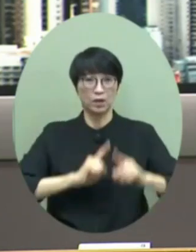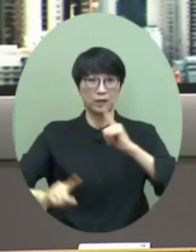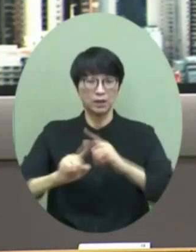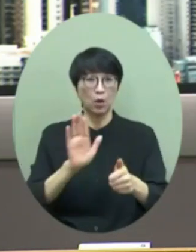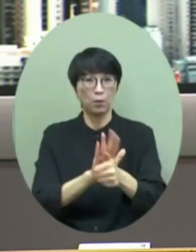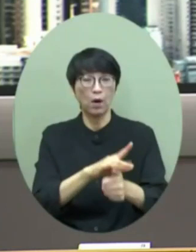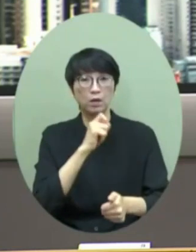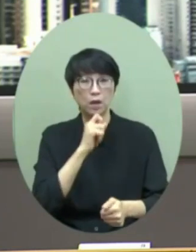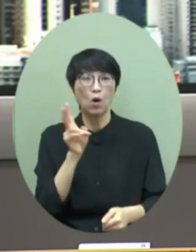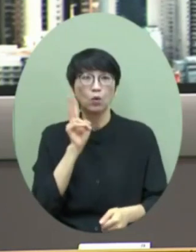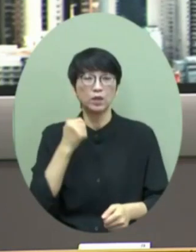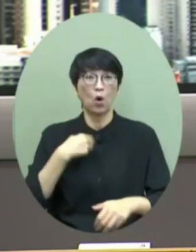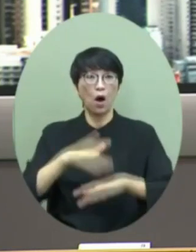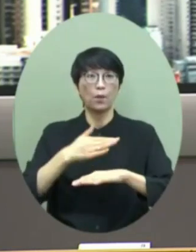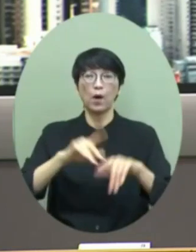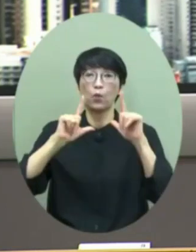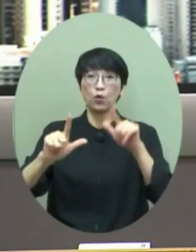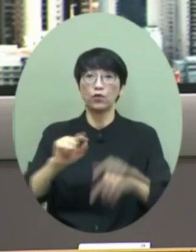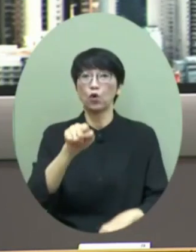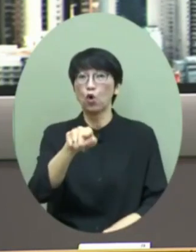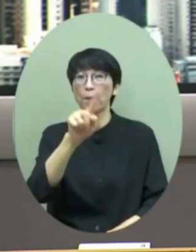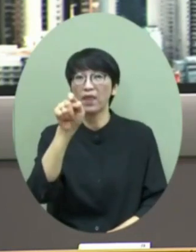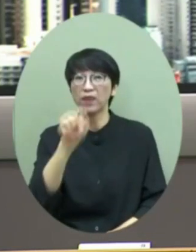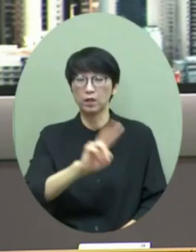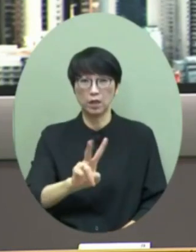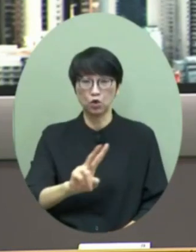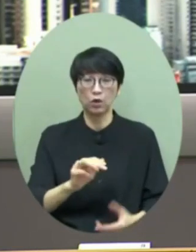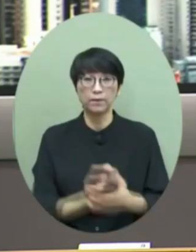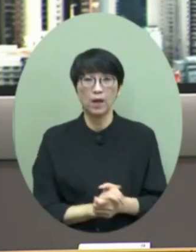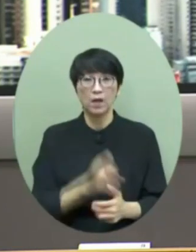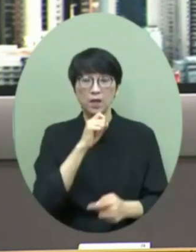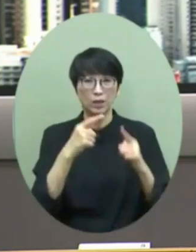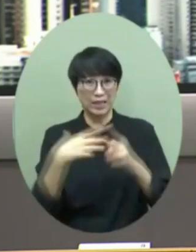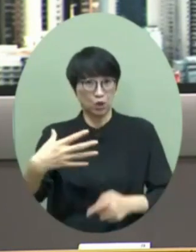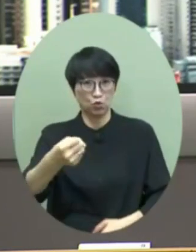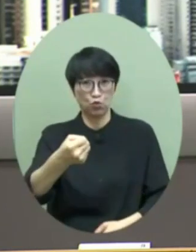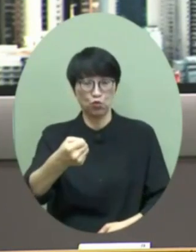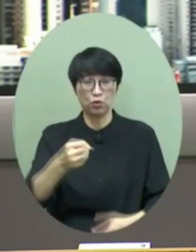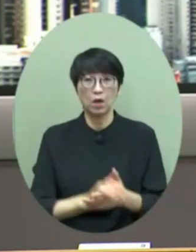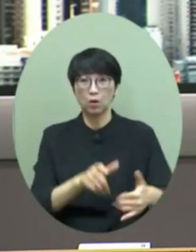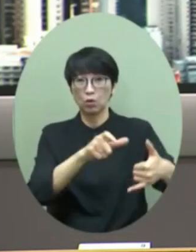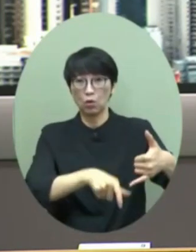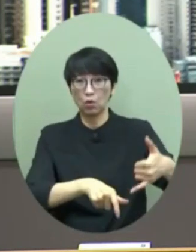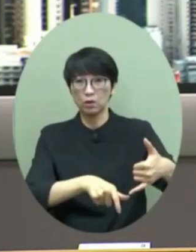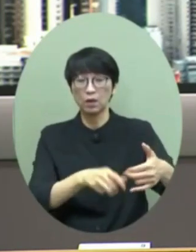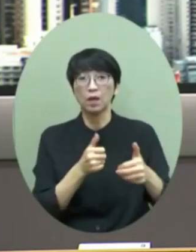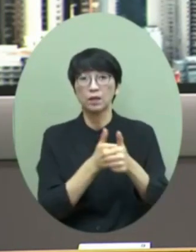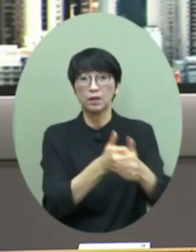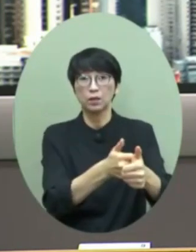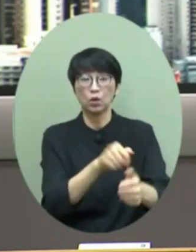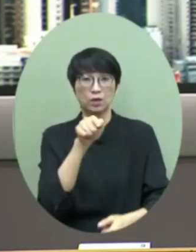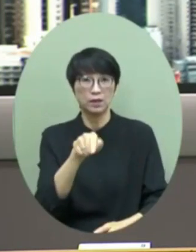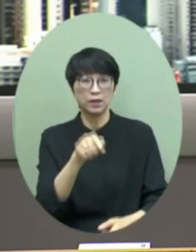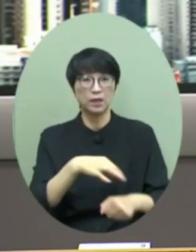already, all these, or some of these human rights enjoyed by individuals under the international covenants are